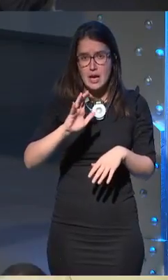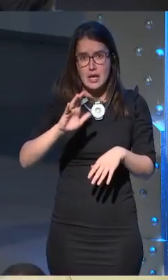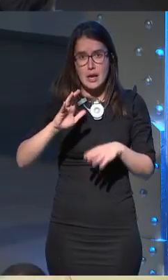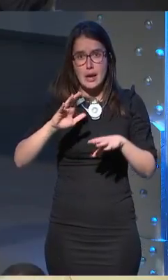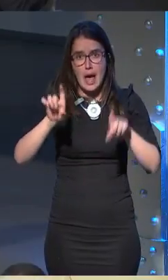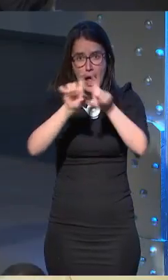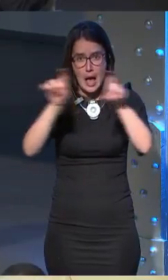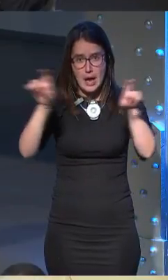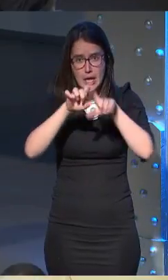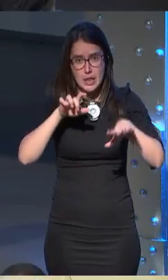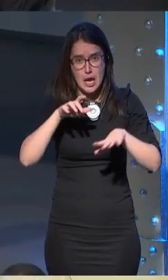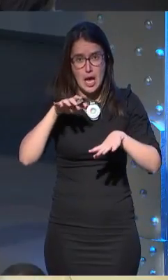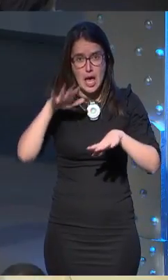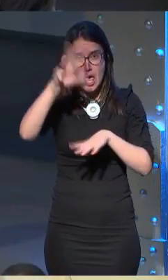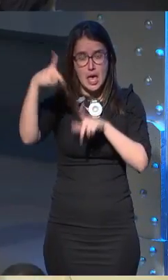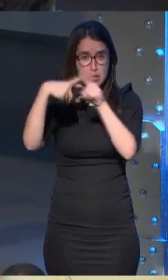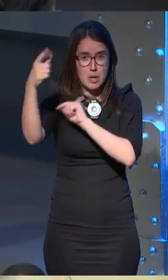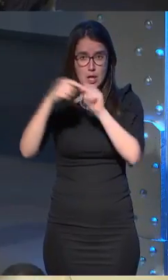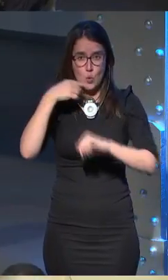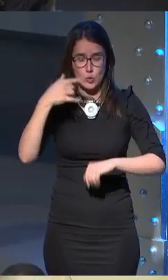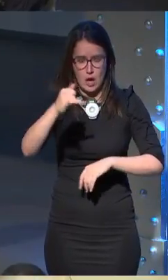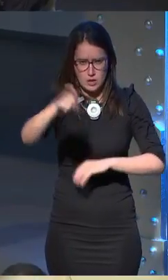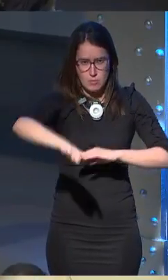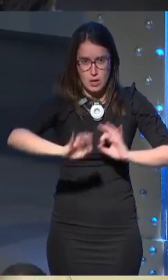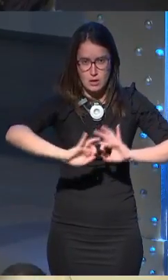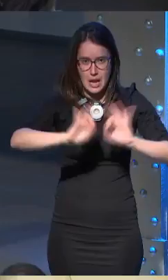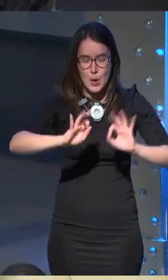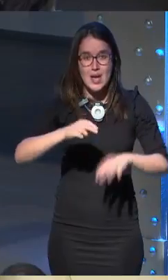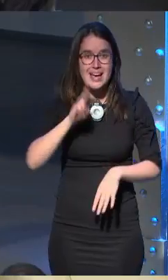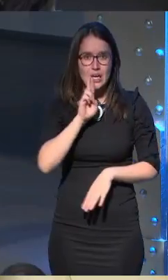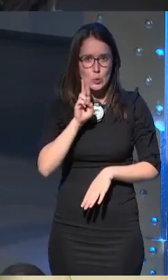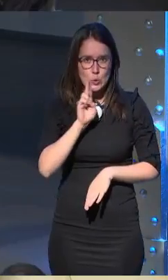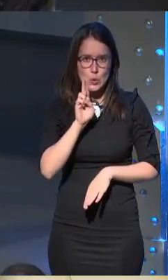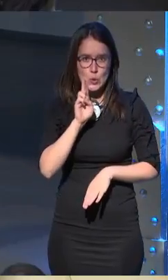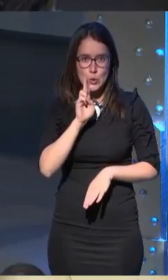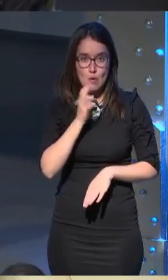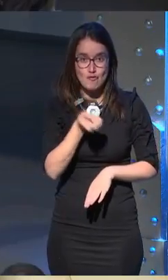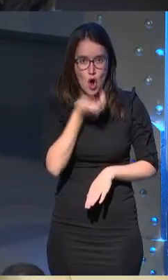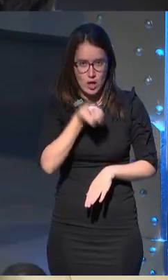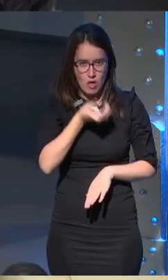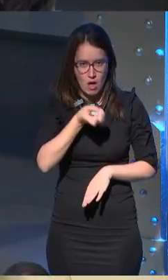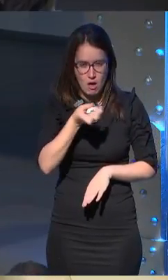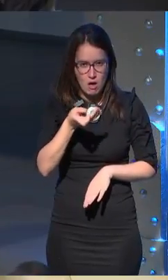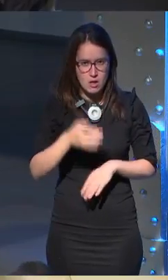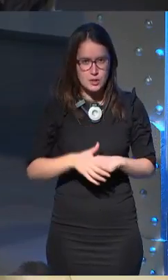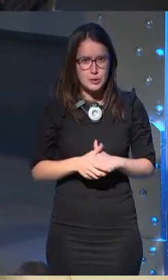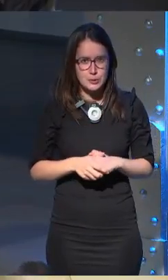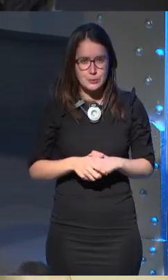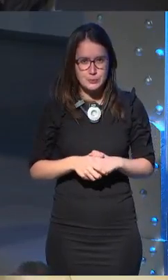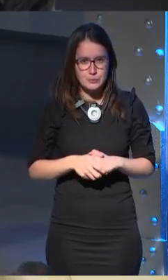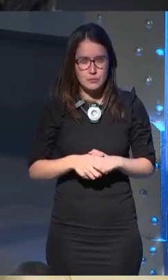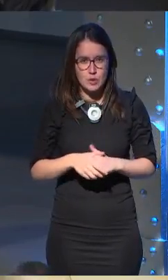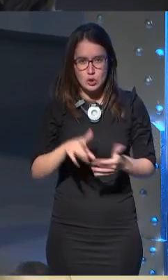some. You know, as an example, in Houston, in Florida, when we're getting ready to launch on